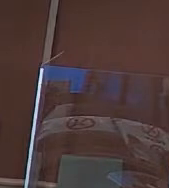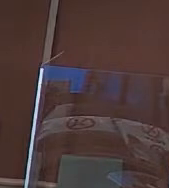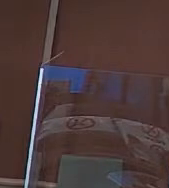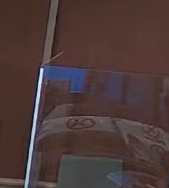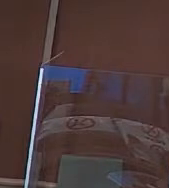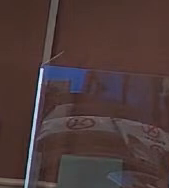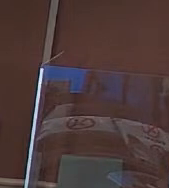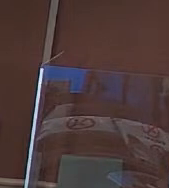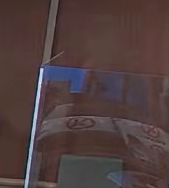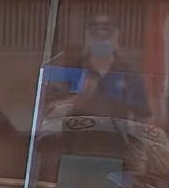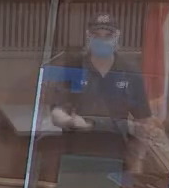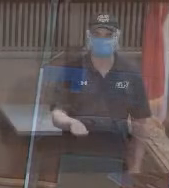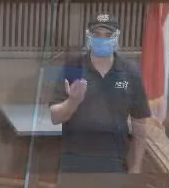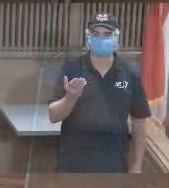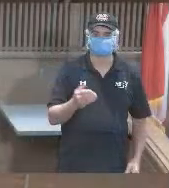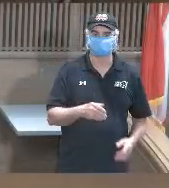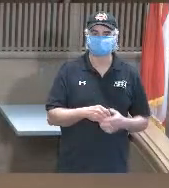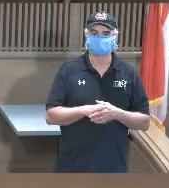Good morning.